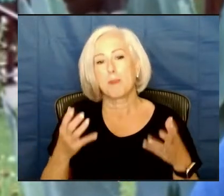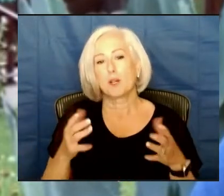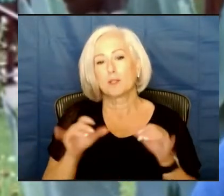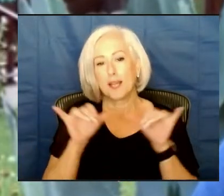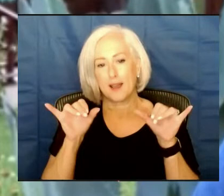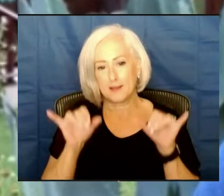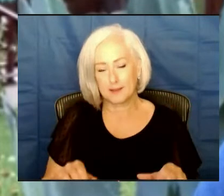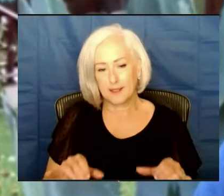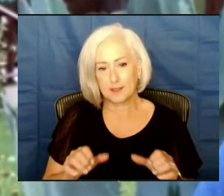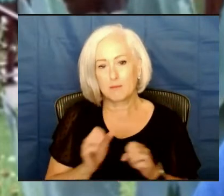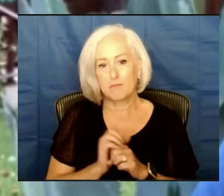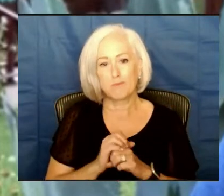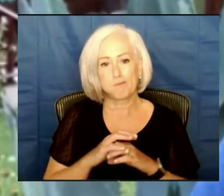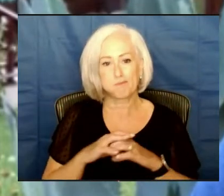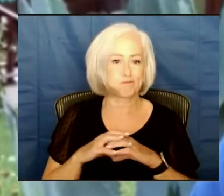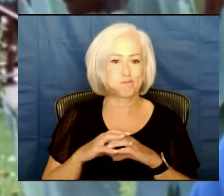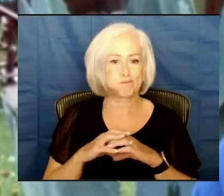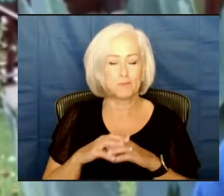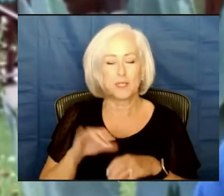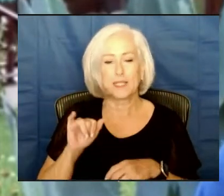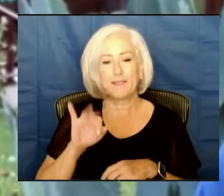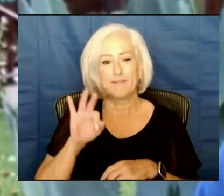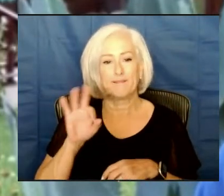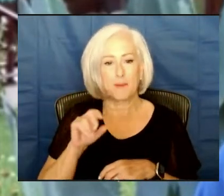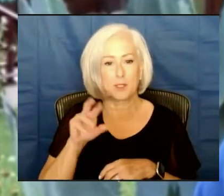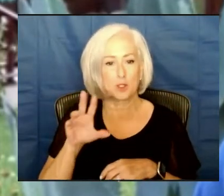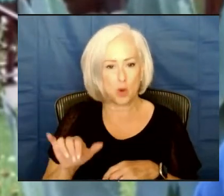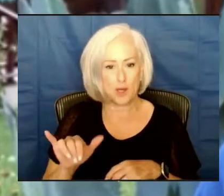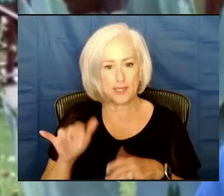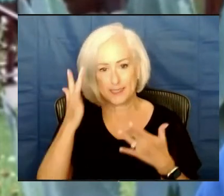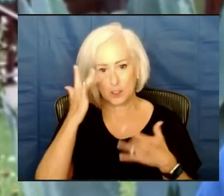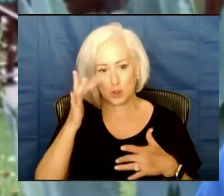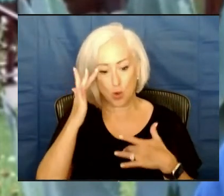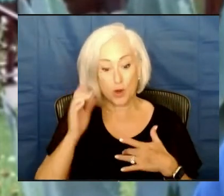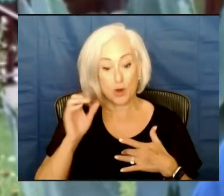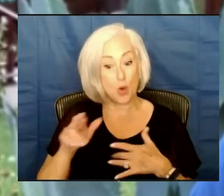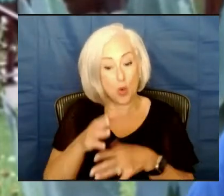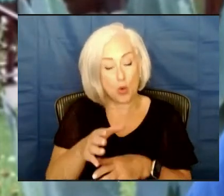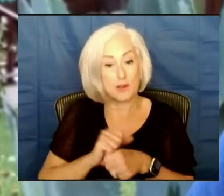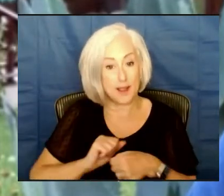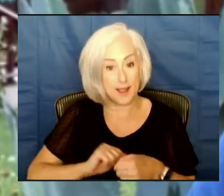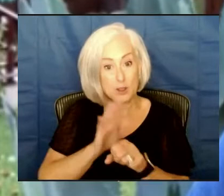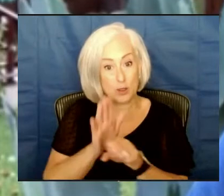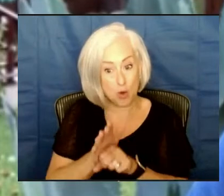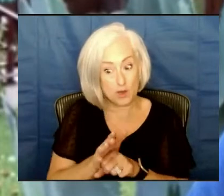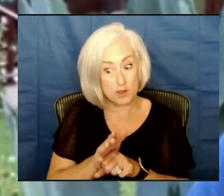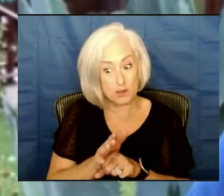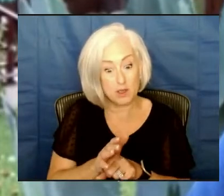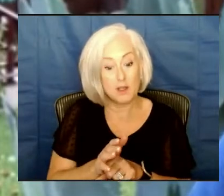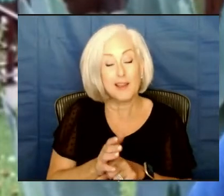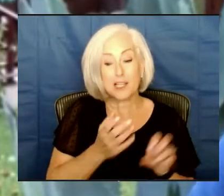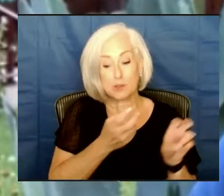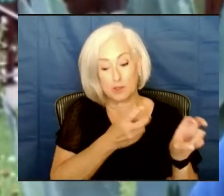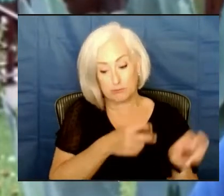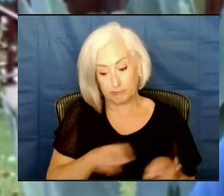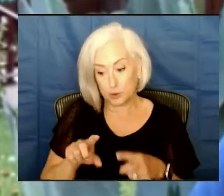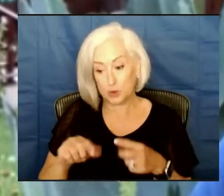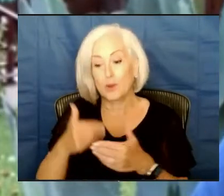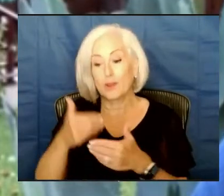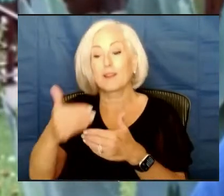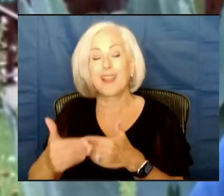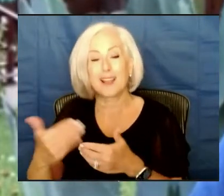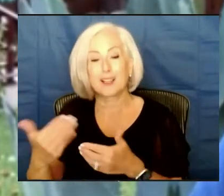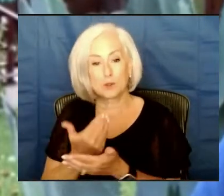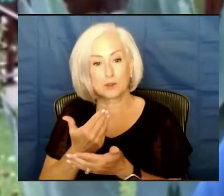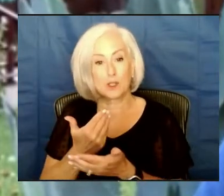the chance that they also get long COVID. So I think moving into the next school year, it's going to be vitally important, again, to keep children at